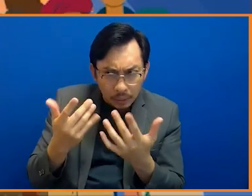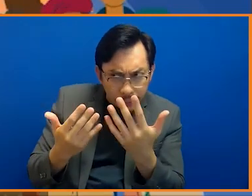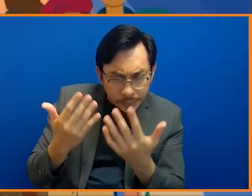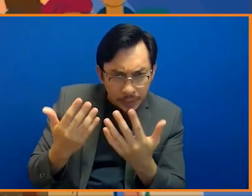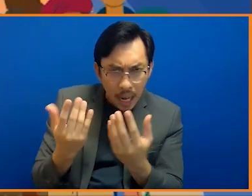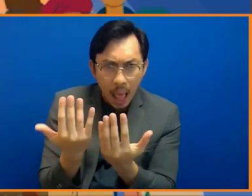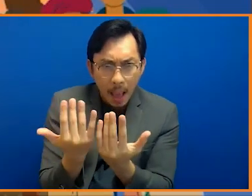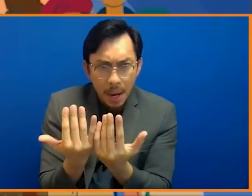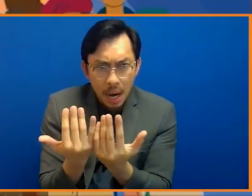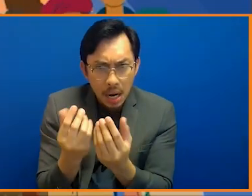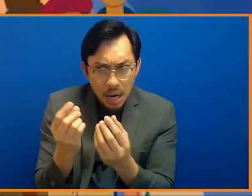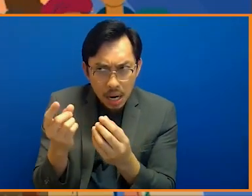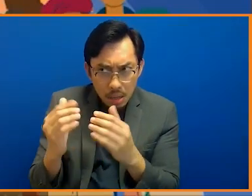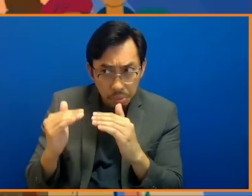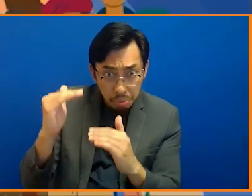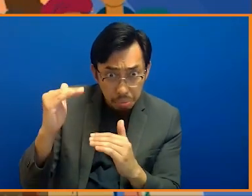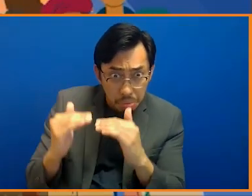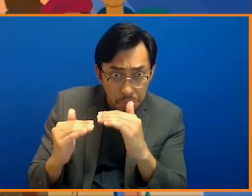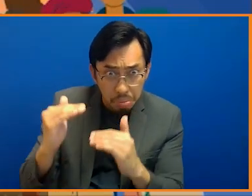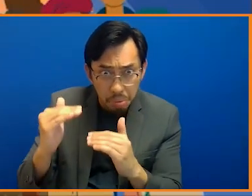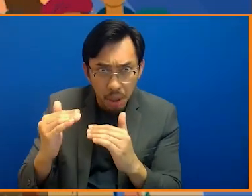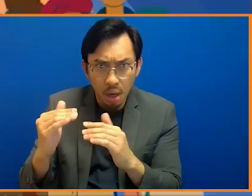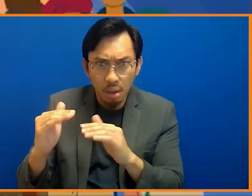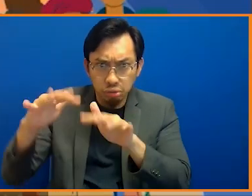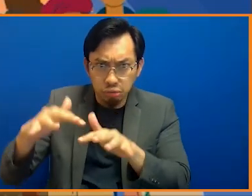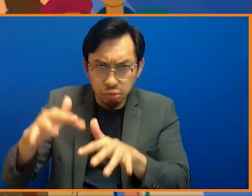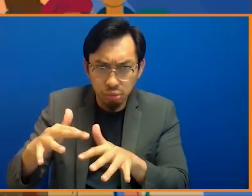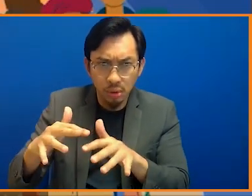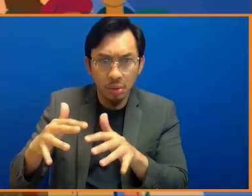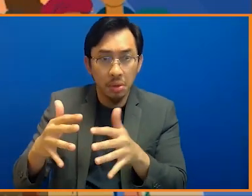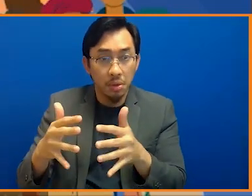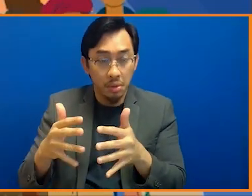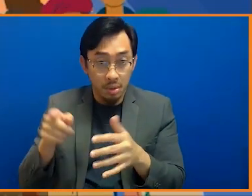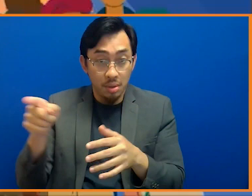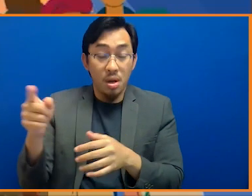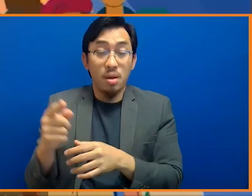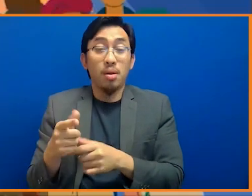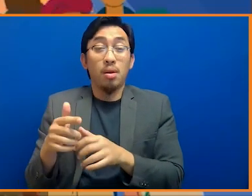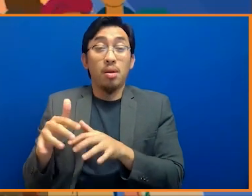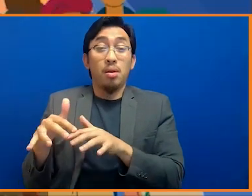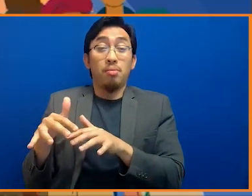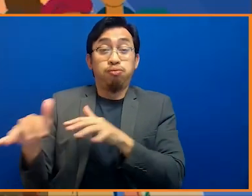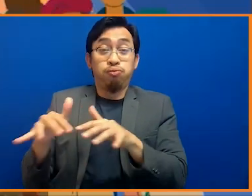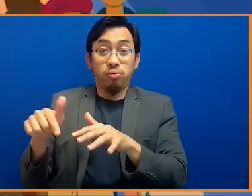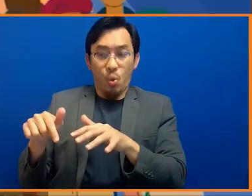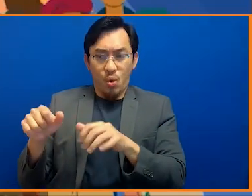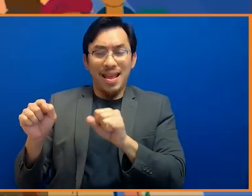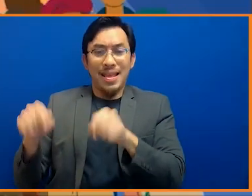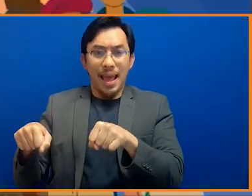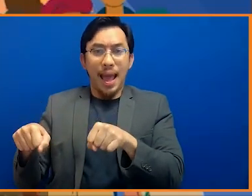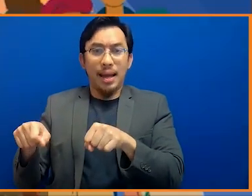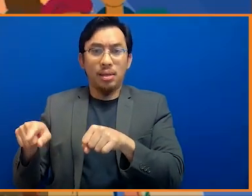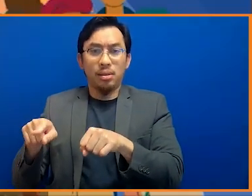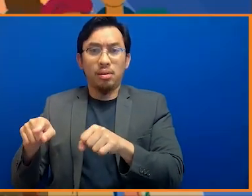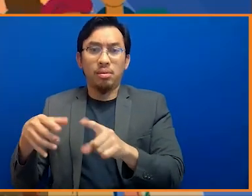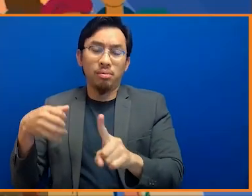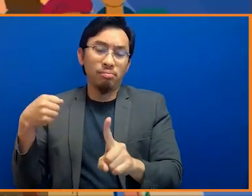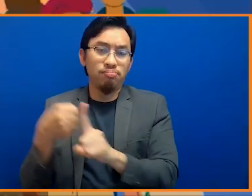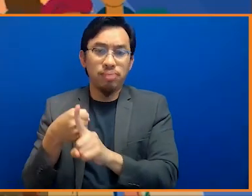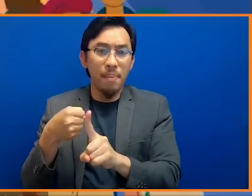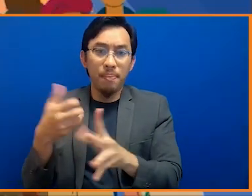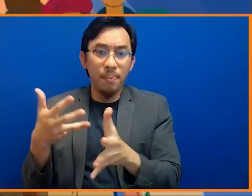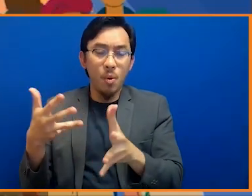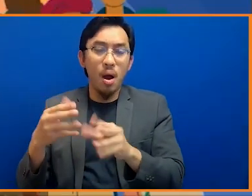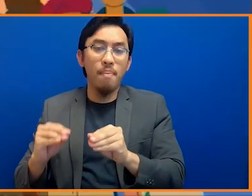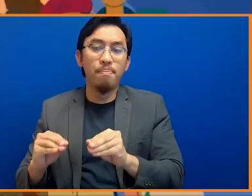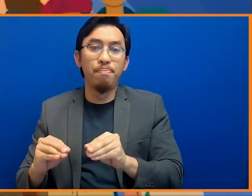the preliminary indication if one earthquake can potentially cause